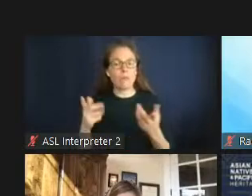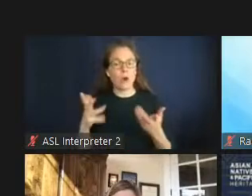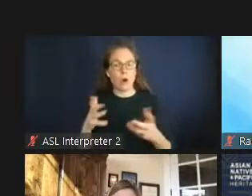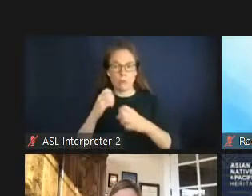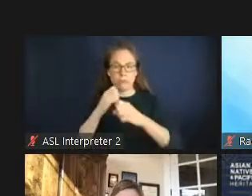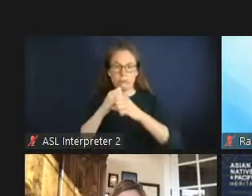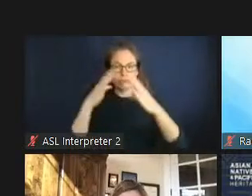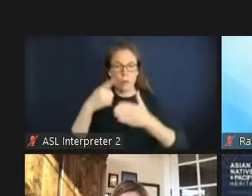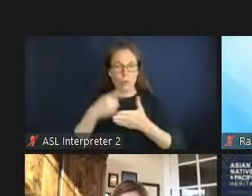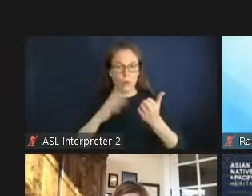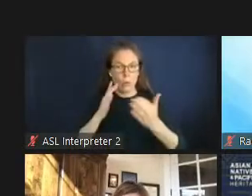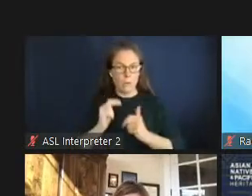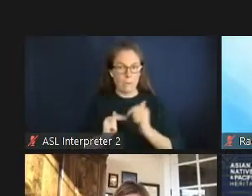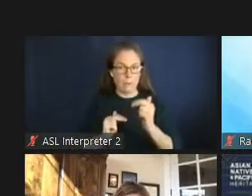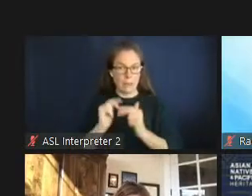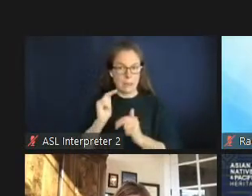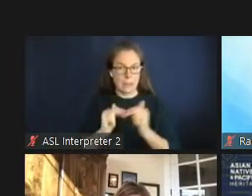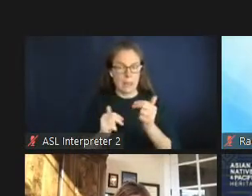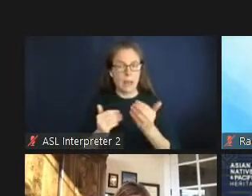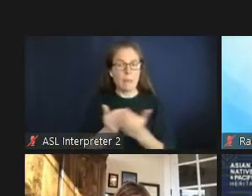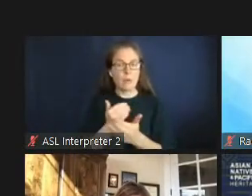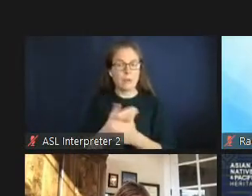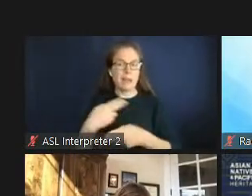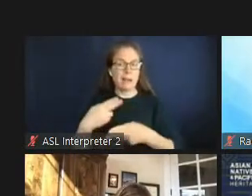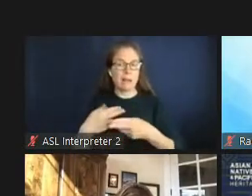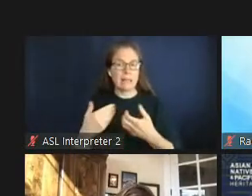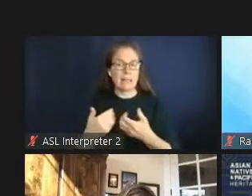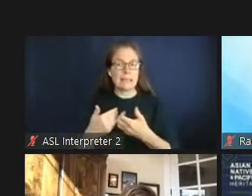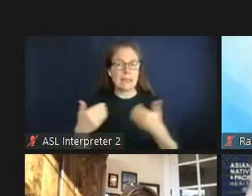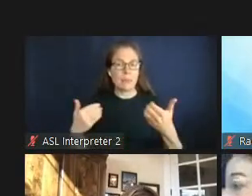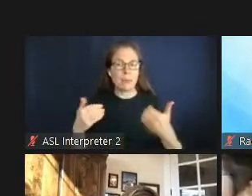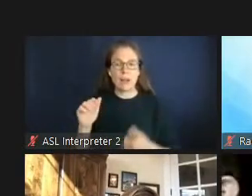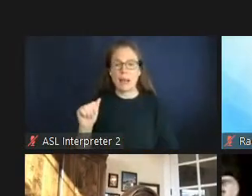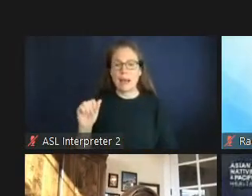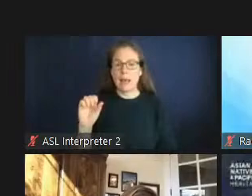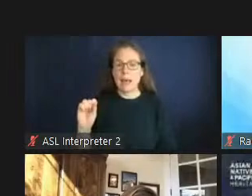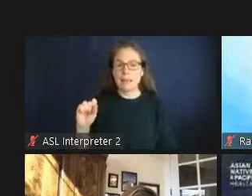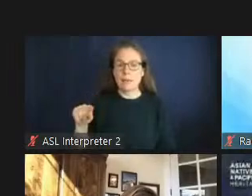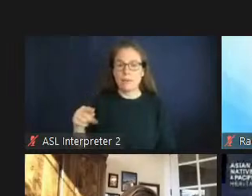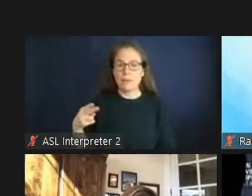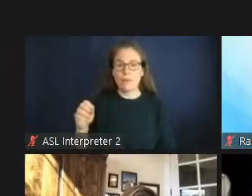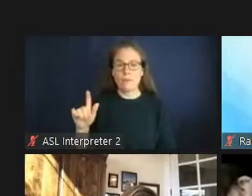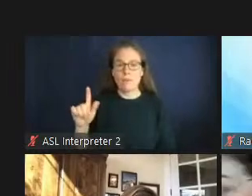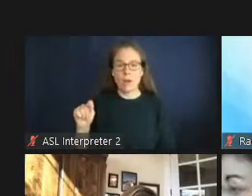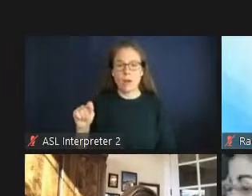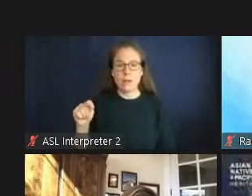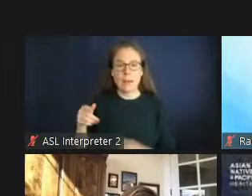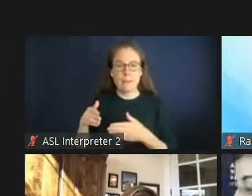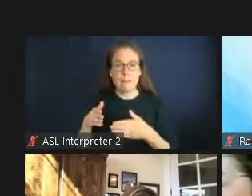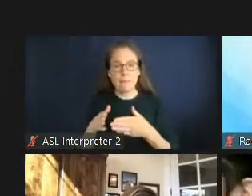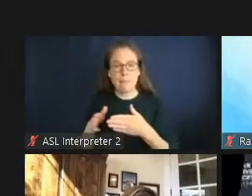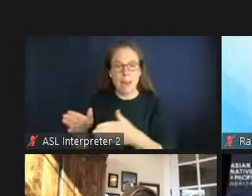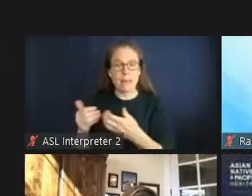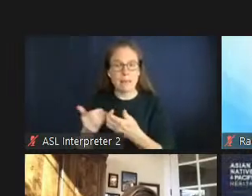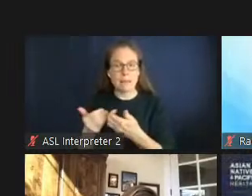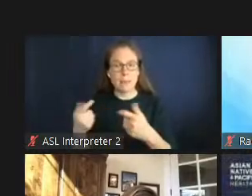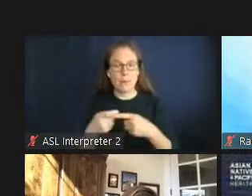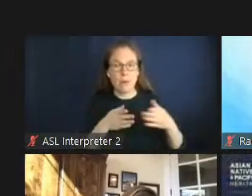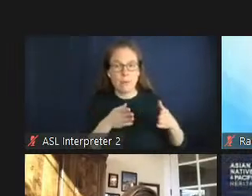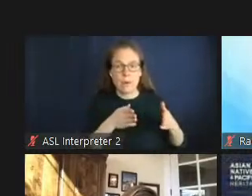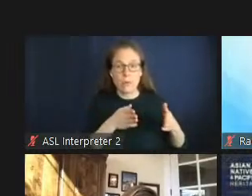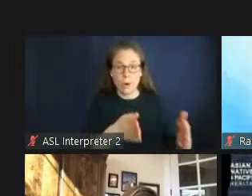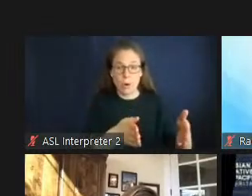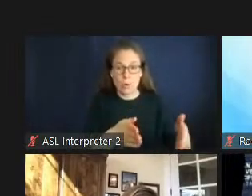mostly separated, what we would call a separated asphalt path. So an asphalt path with some separation from the roadway for most of